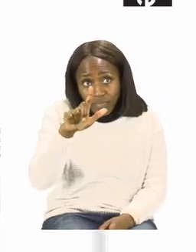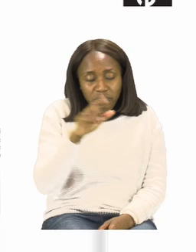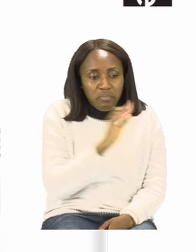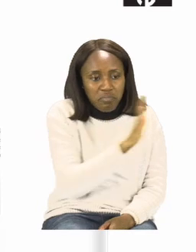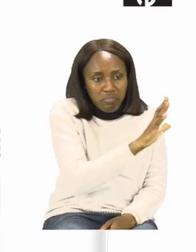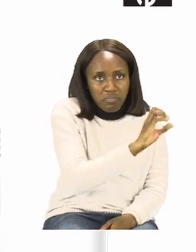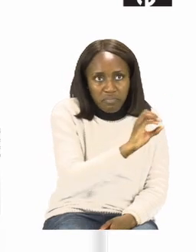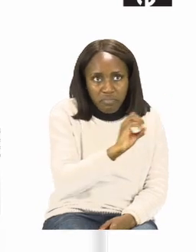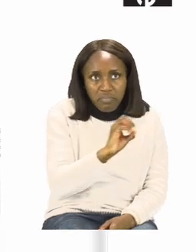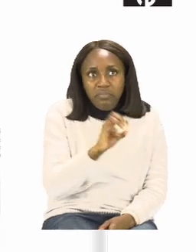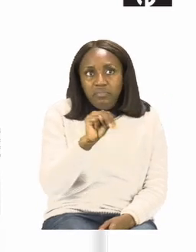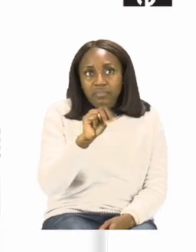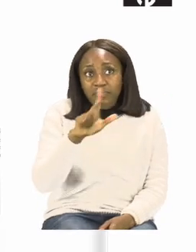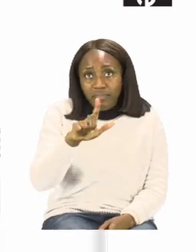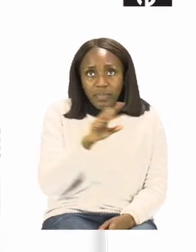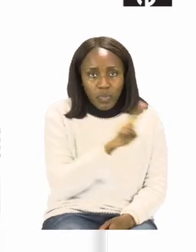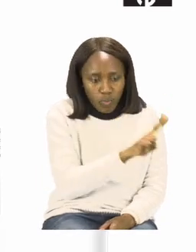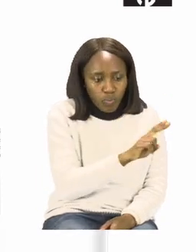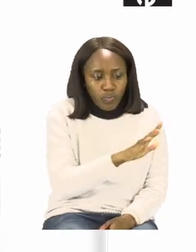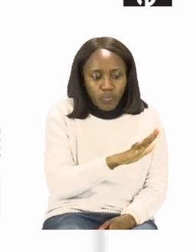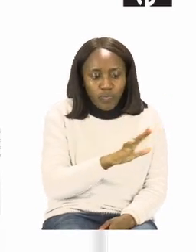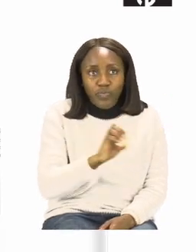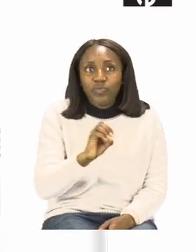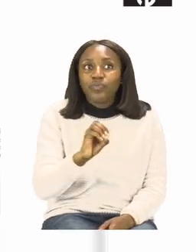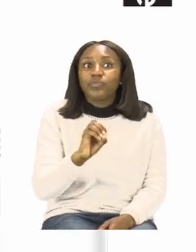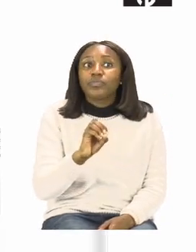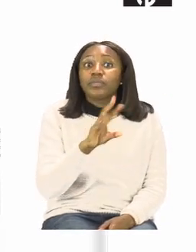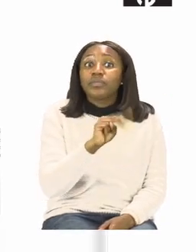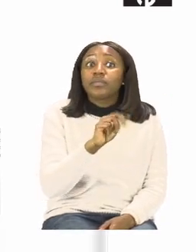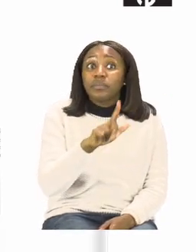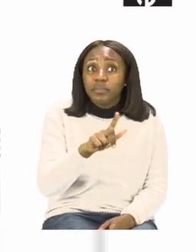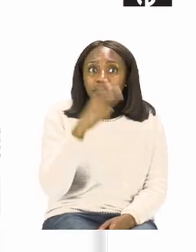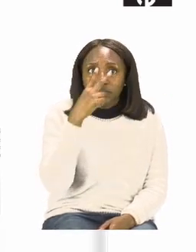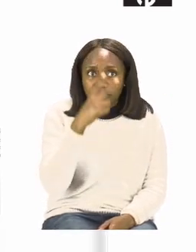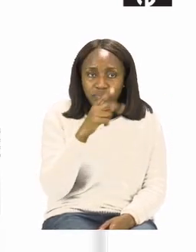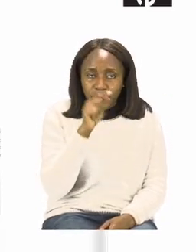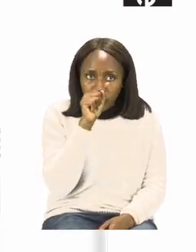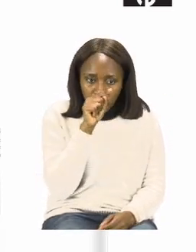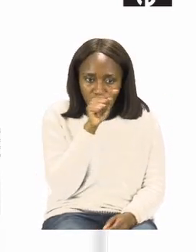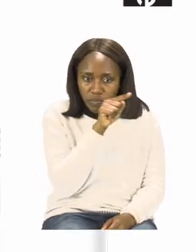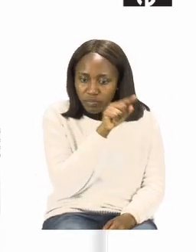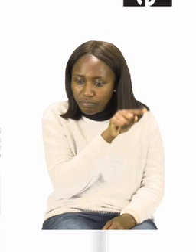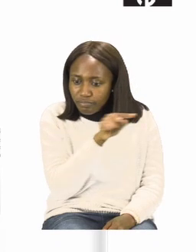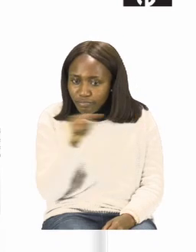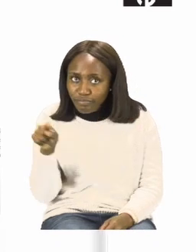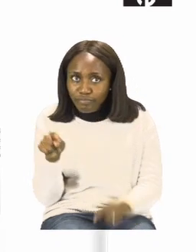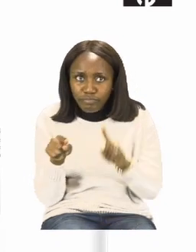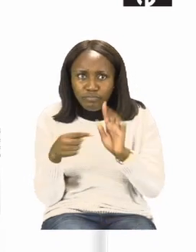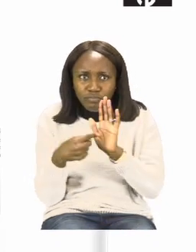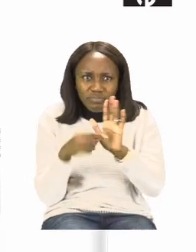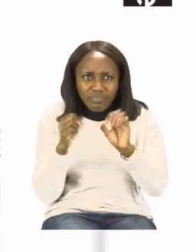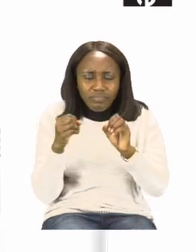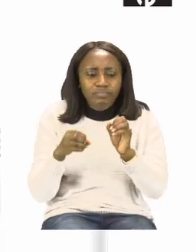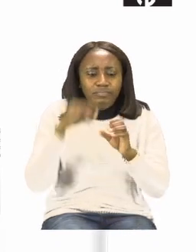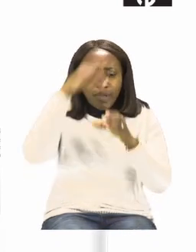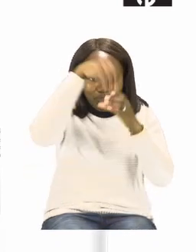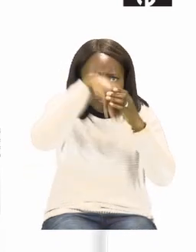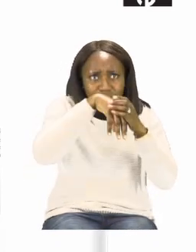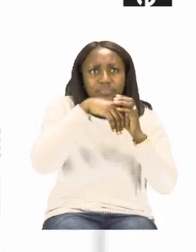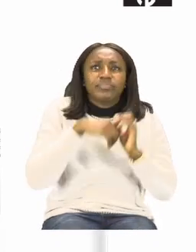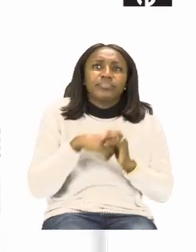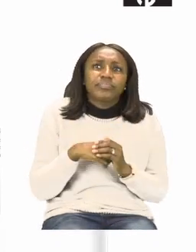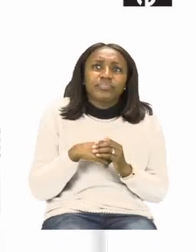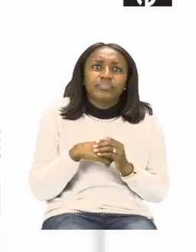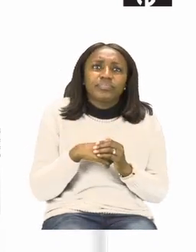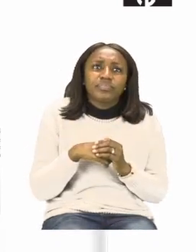you can see that we have been given numbers at the bottom. Those are the numbers that will guide us to tell us how much